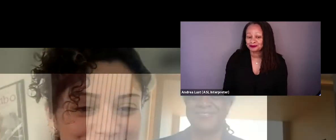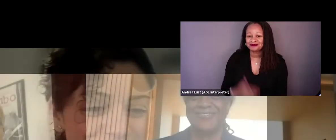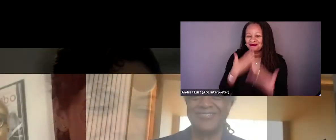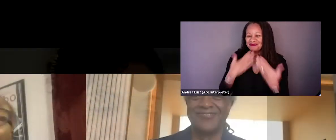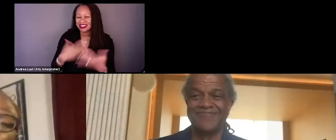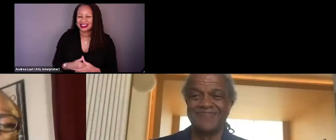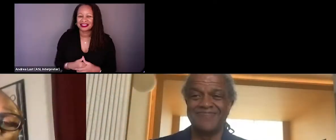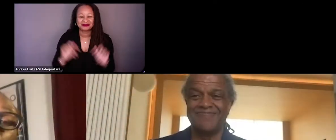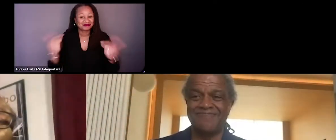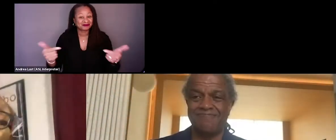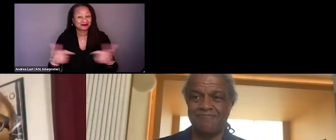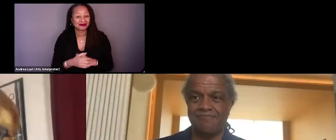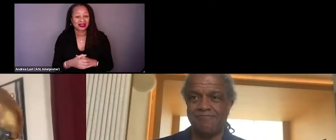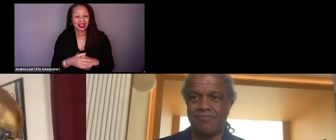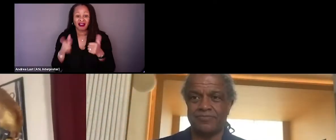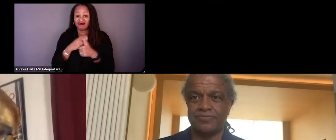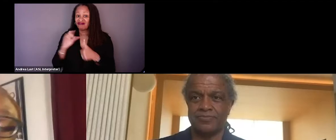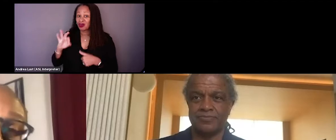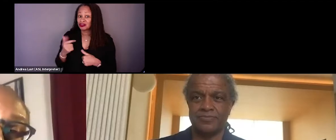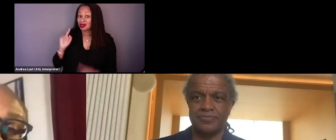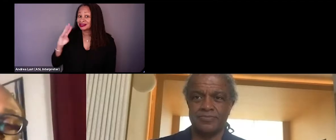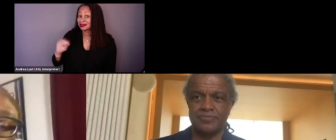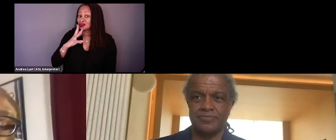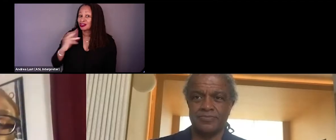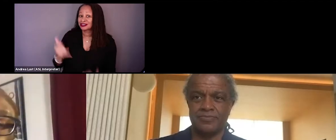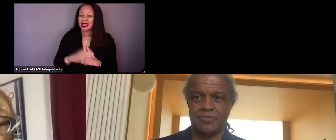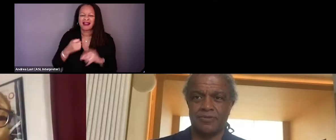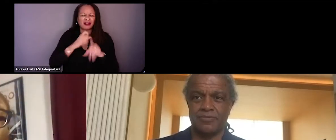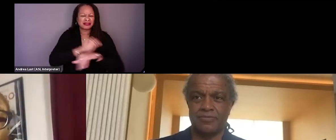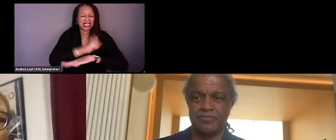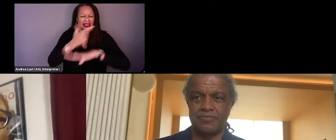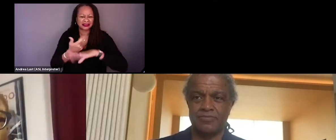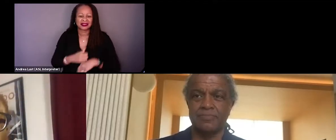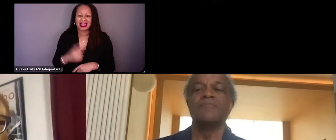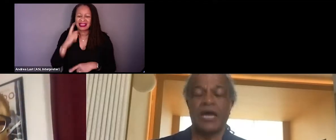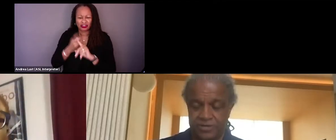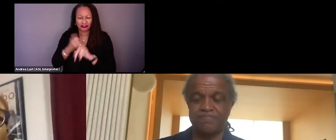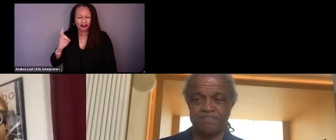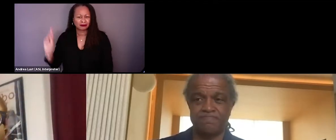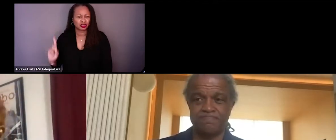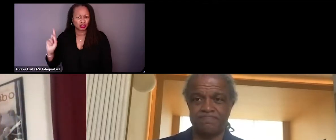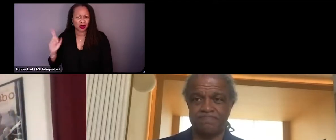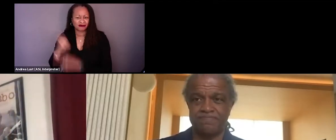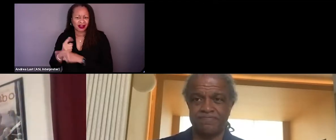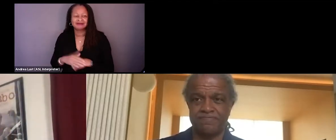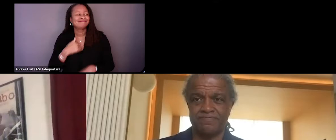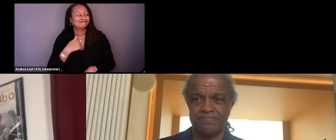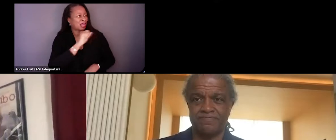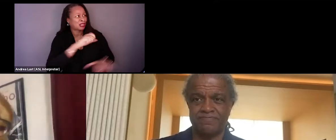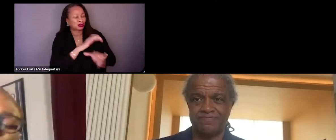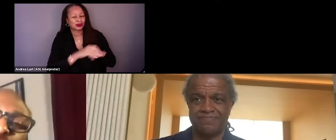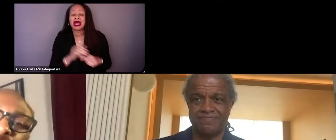you. I did. First of all, I'm from St. Louis. I think you hail from Detroit. I do. I got plenty of people